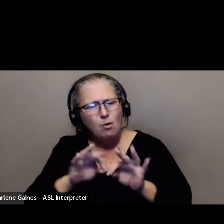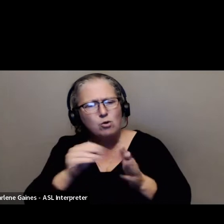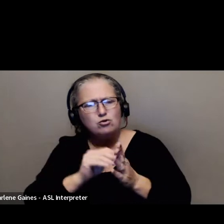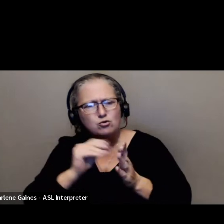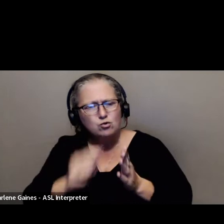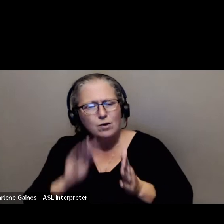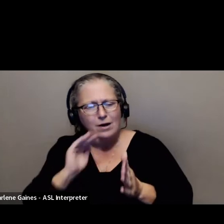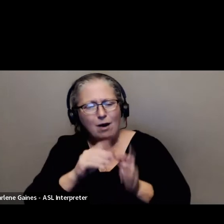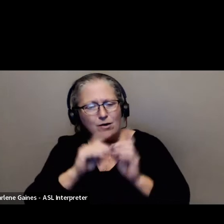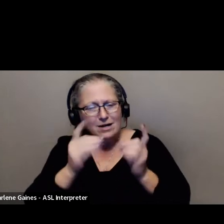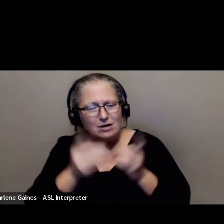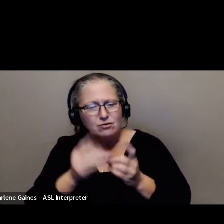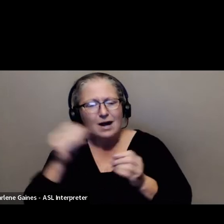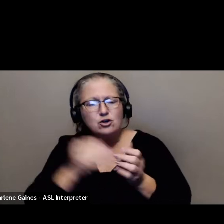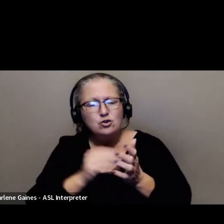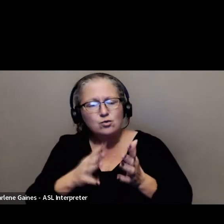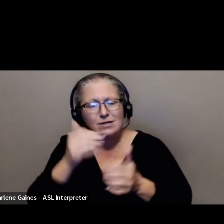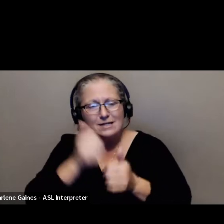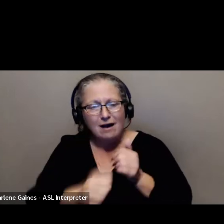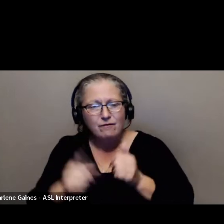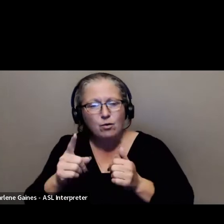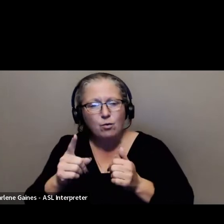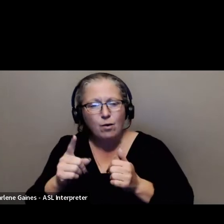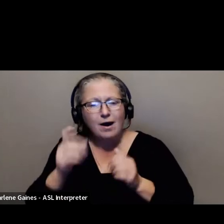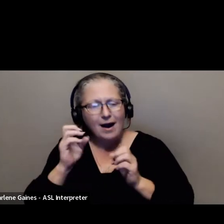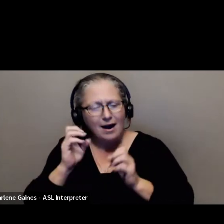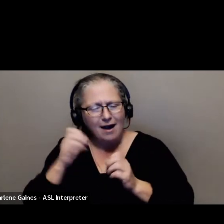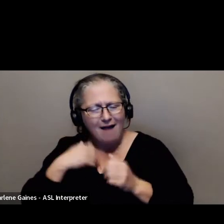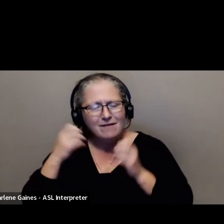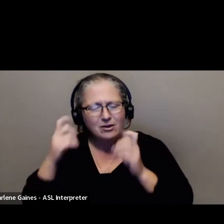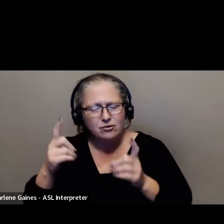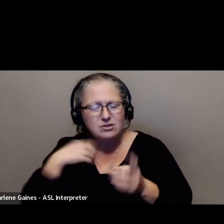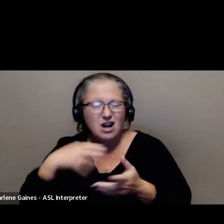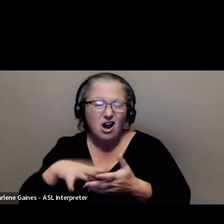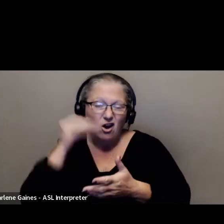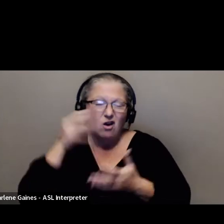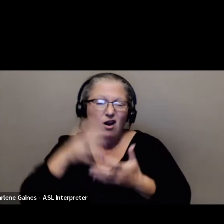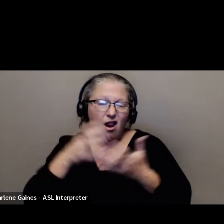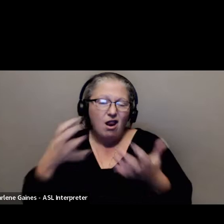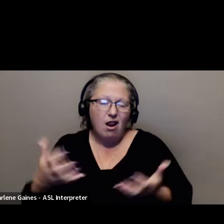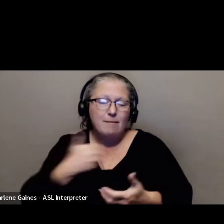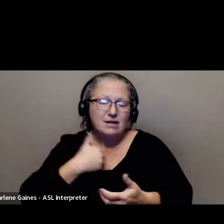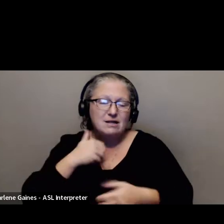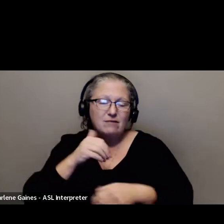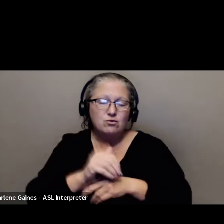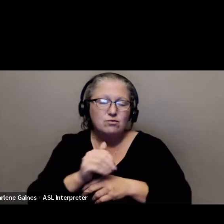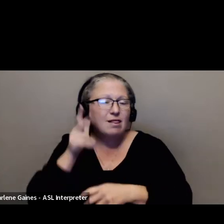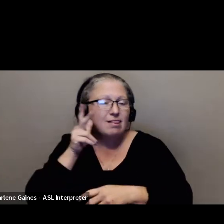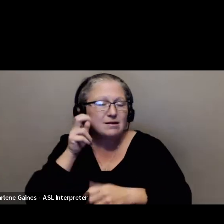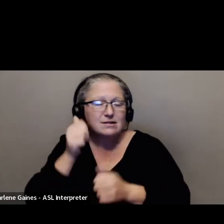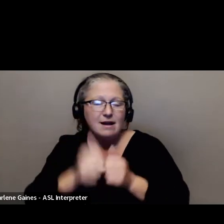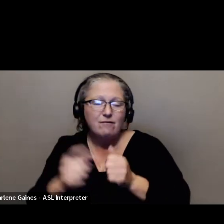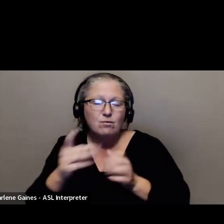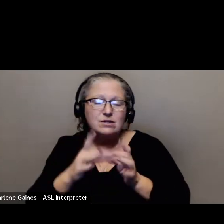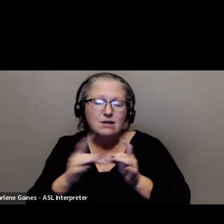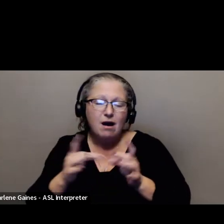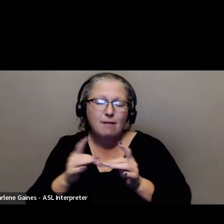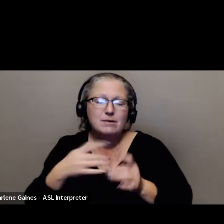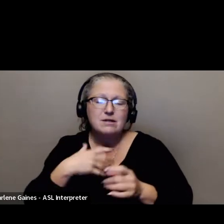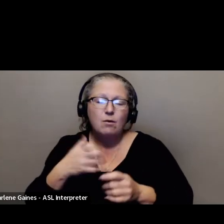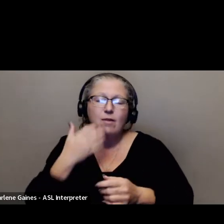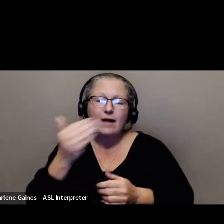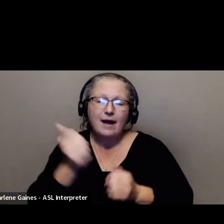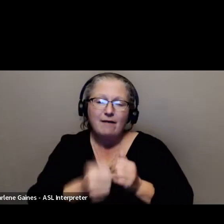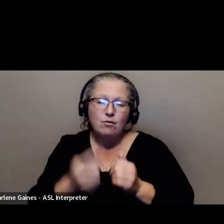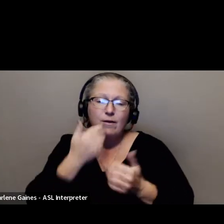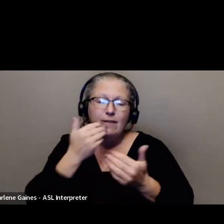our district and students everywhere are educated. And I learned a lot. I learned a lot myself tonight by listening to everyone's comments. So I want to thank